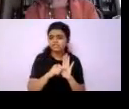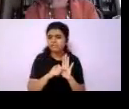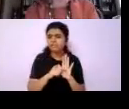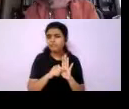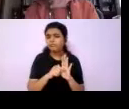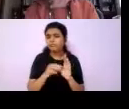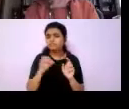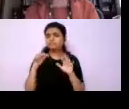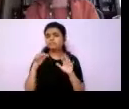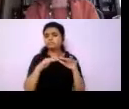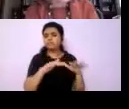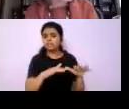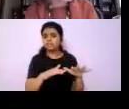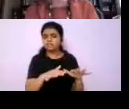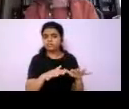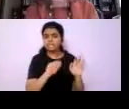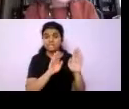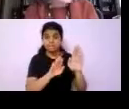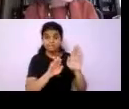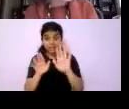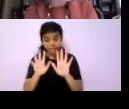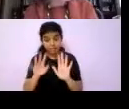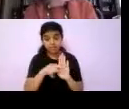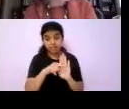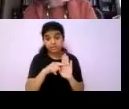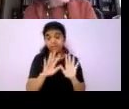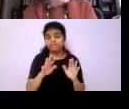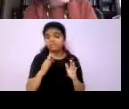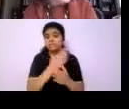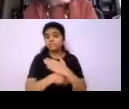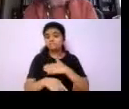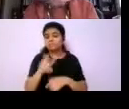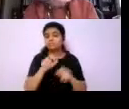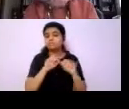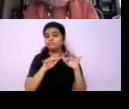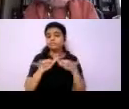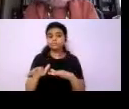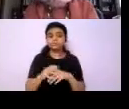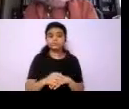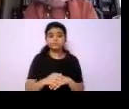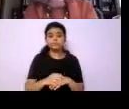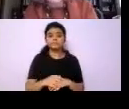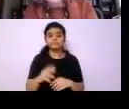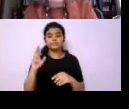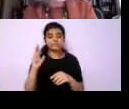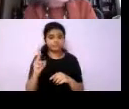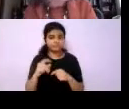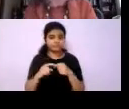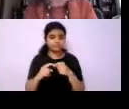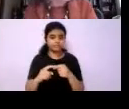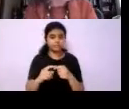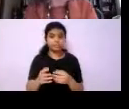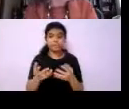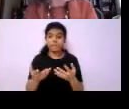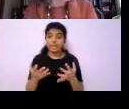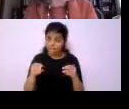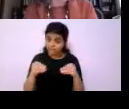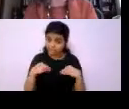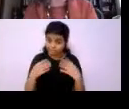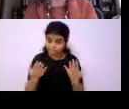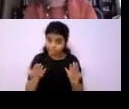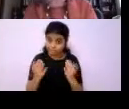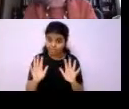imposed dependency on the lives of many disabled people? And can we accept reliance on dependency